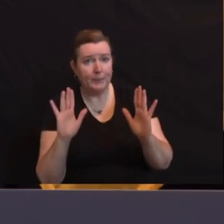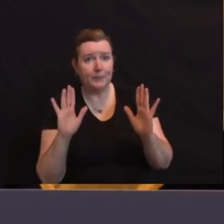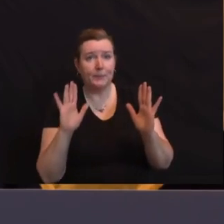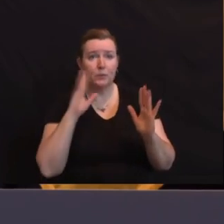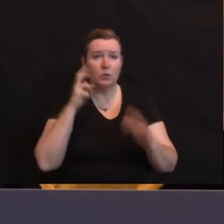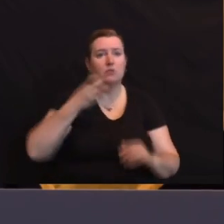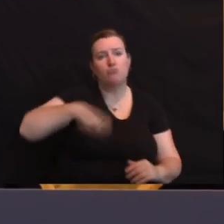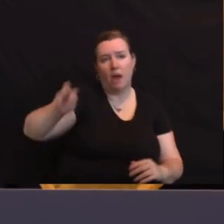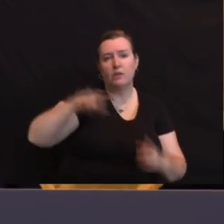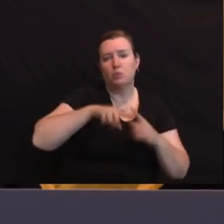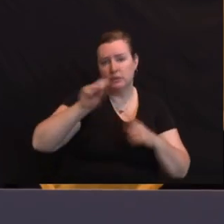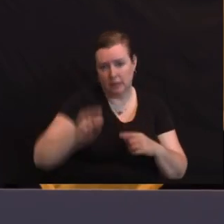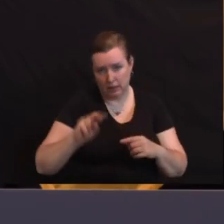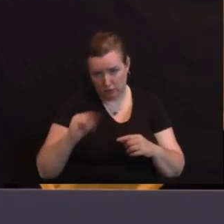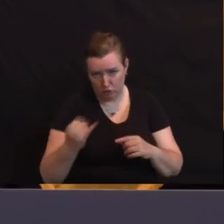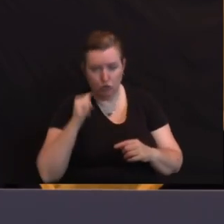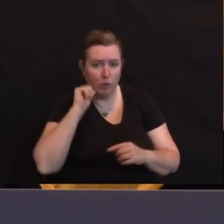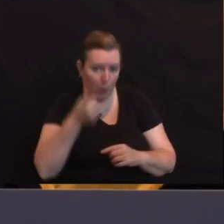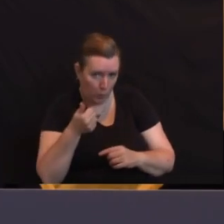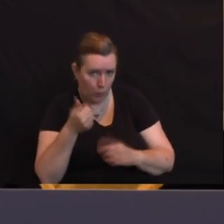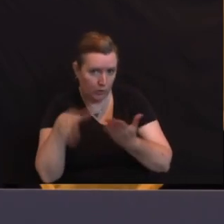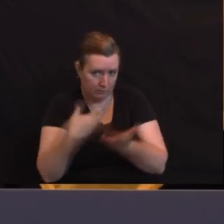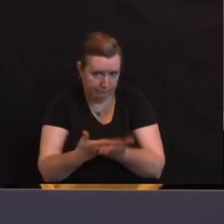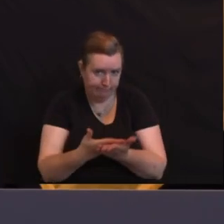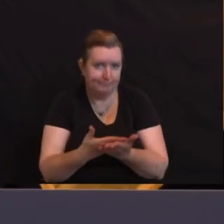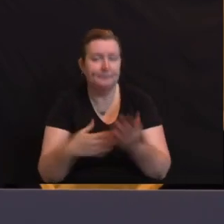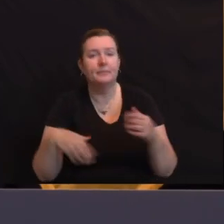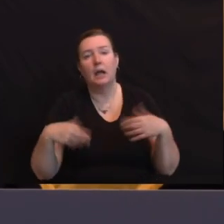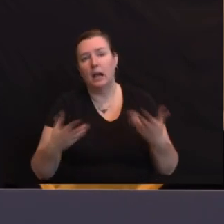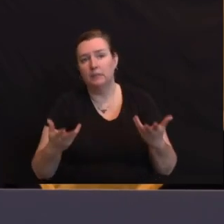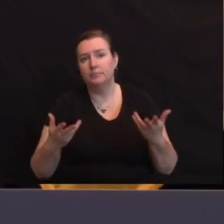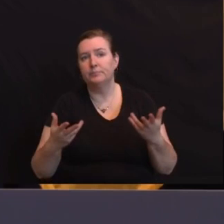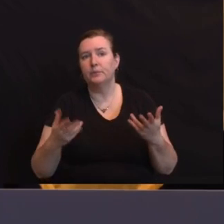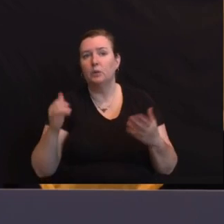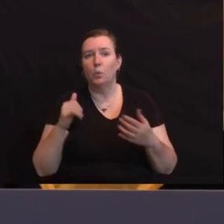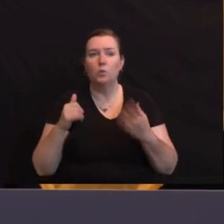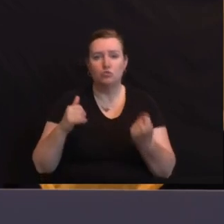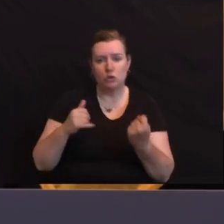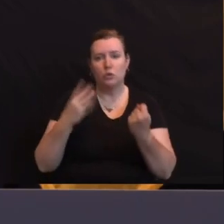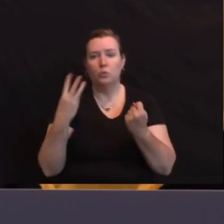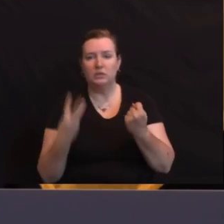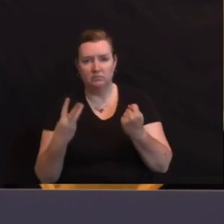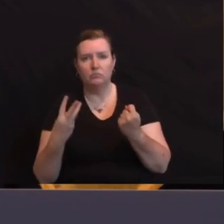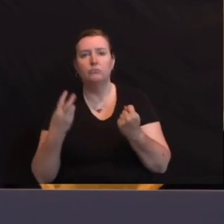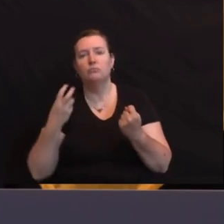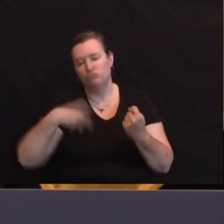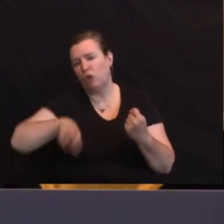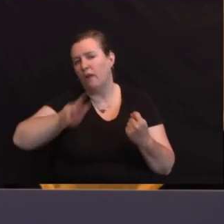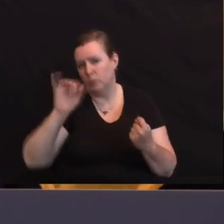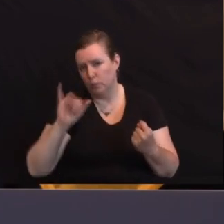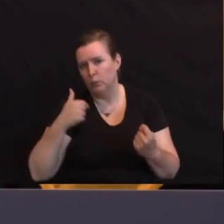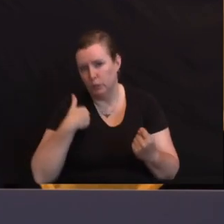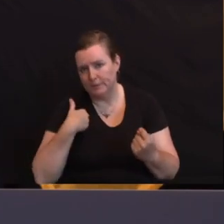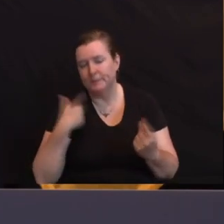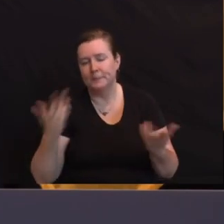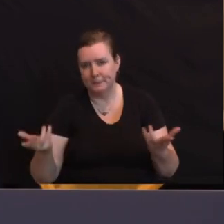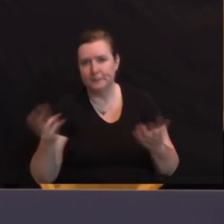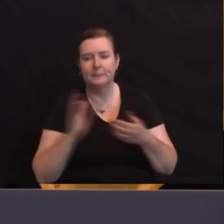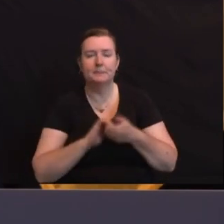tomorrow, and I'll be in public as well on Tuesday and Wednesday. Some more details on that as they come